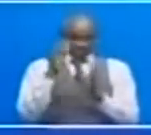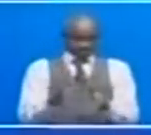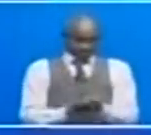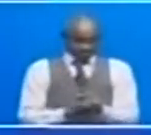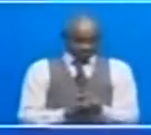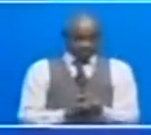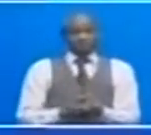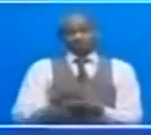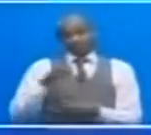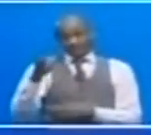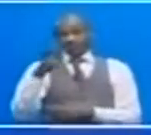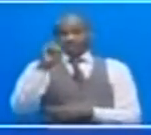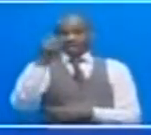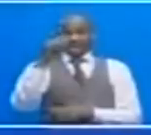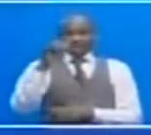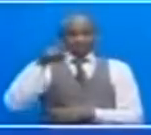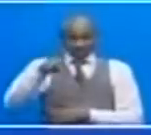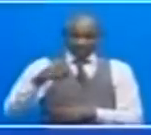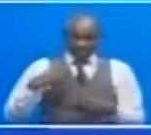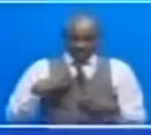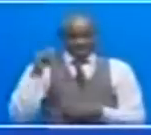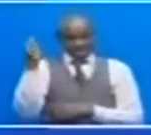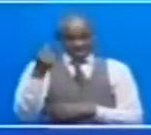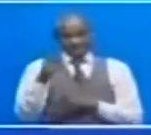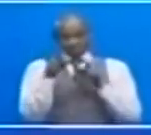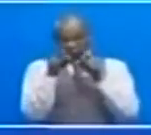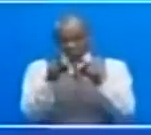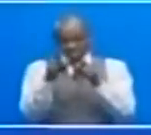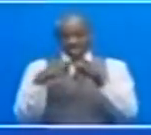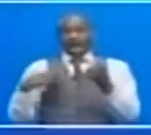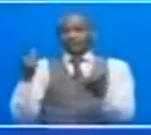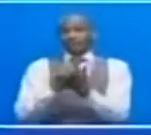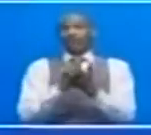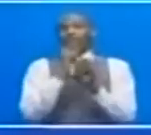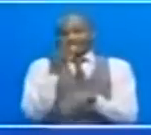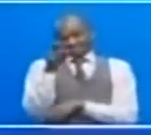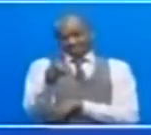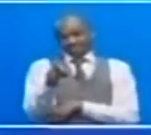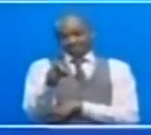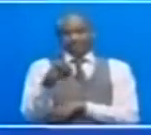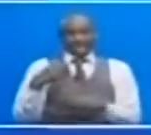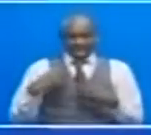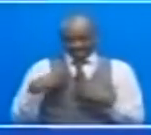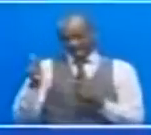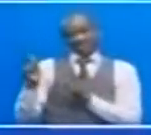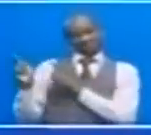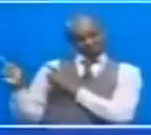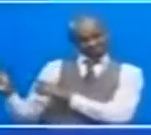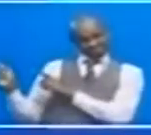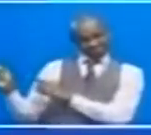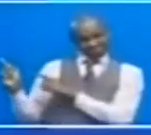Major General George Mayamba Owino, posted to the Kenya Military Academy and appointed commandant. Brigadier Levy Franklin